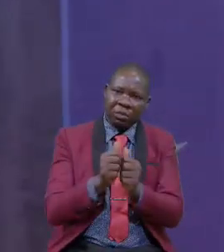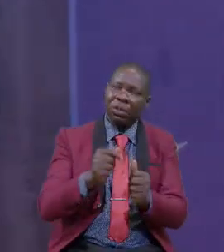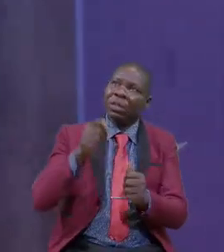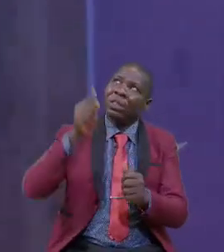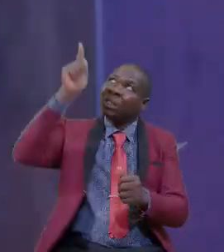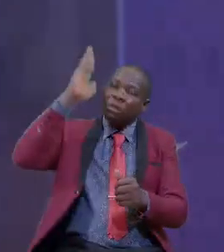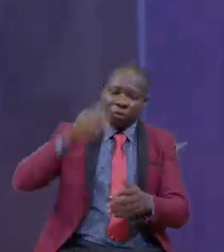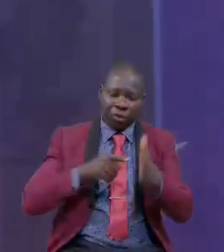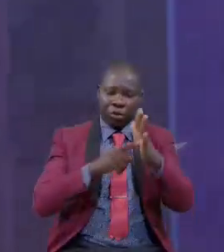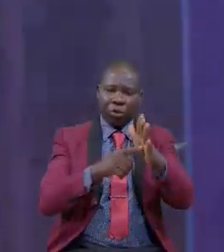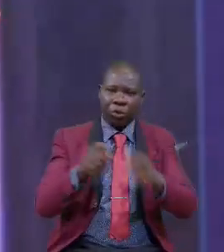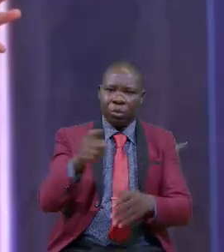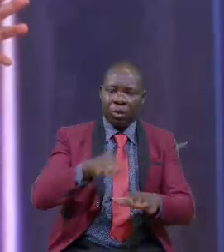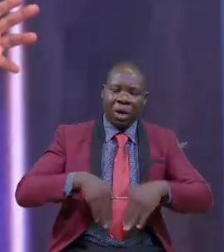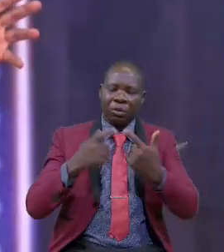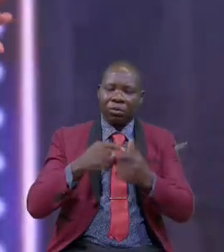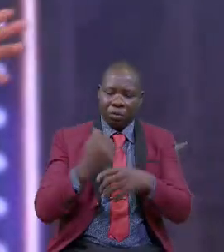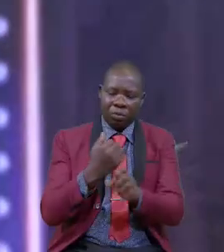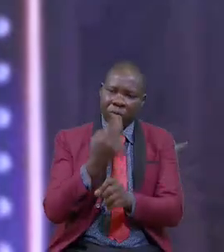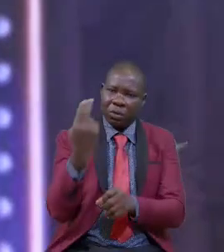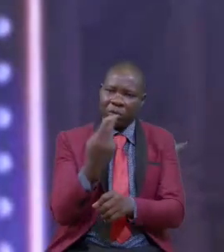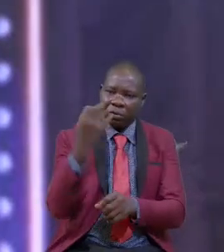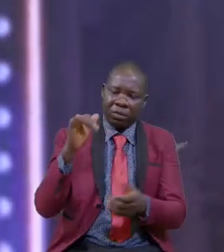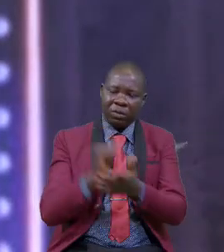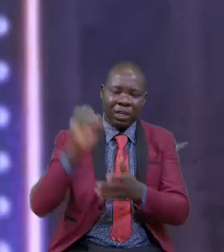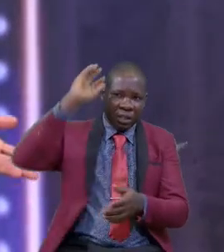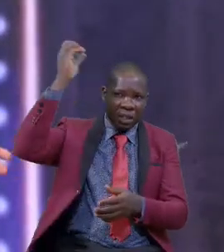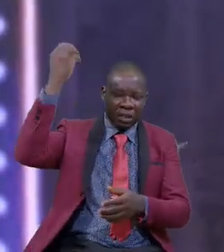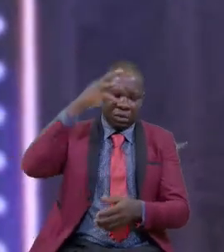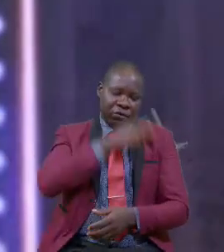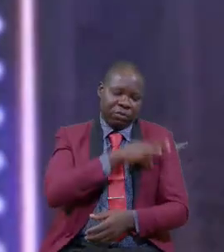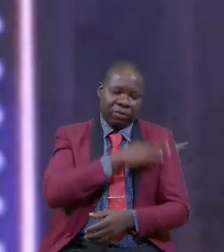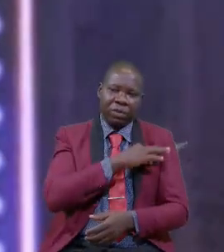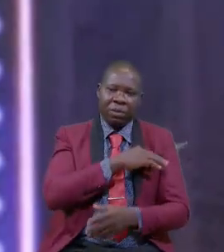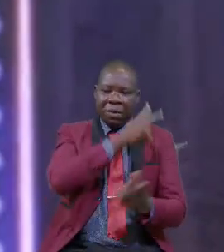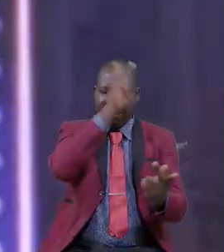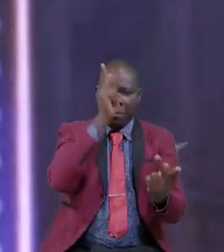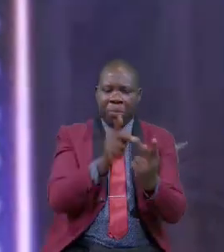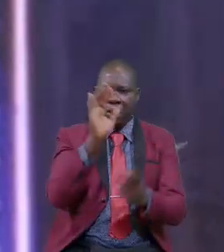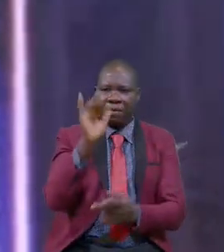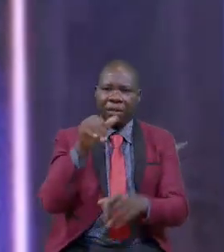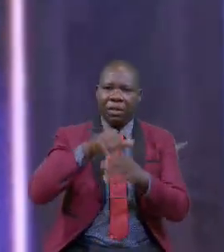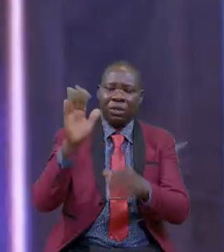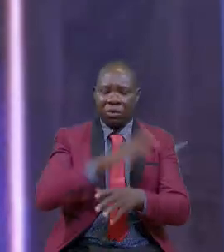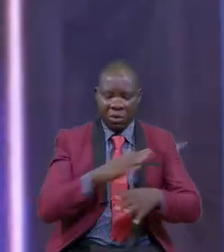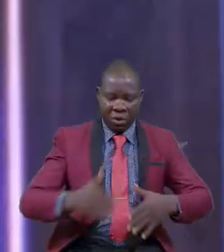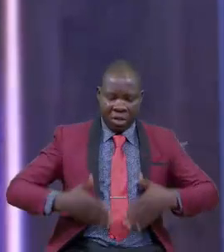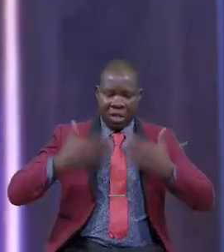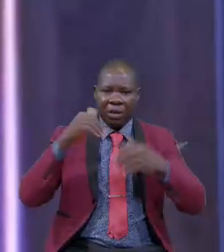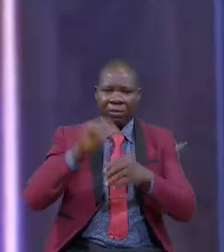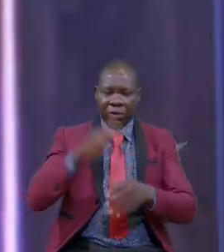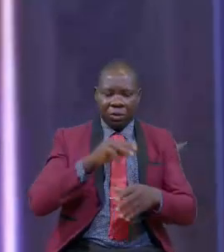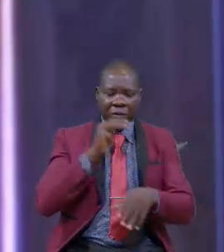that grace profitably, perfectly, in your life, in your ministry, in your family,